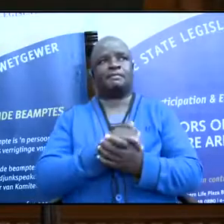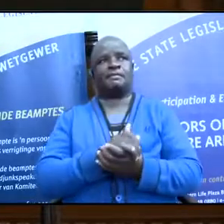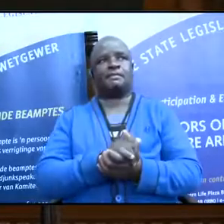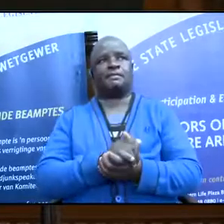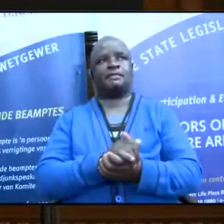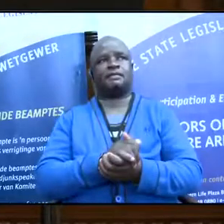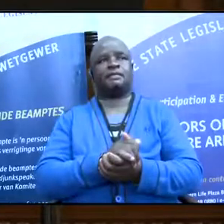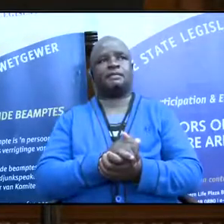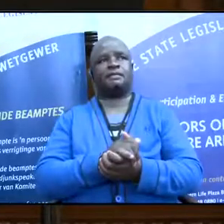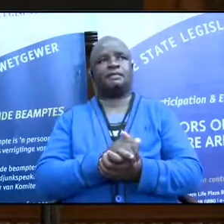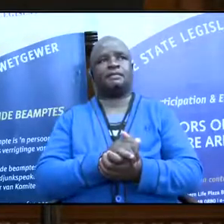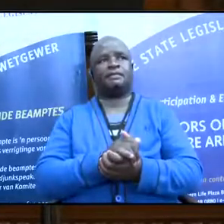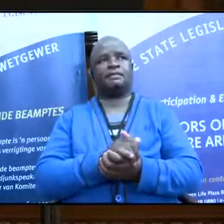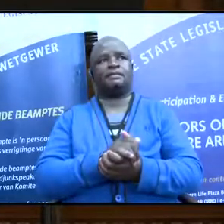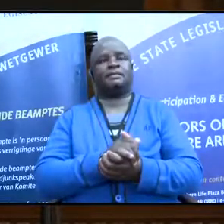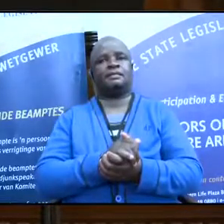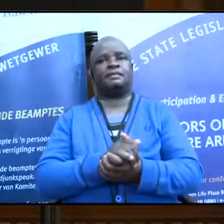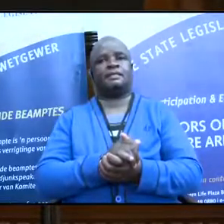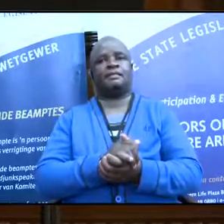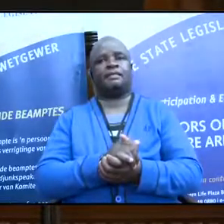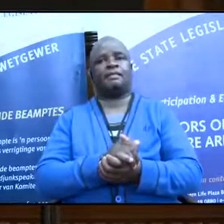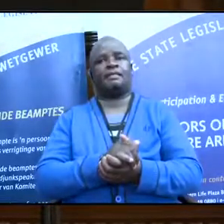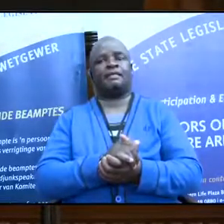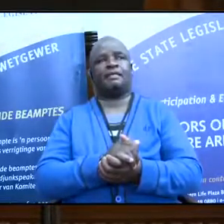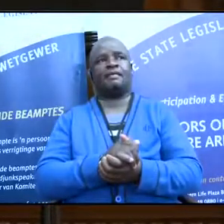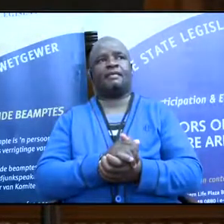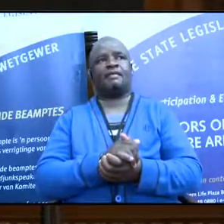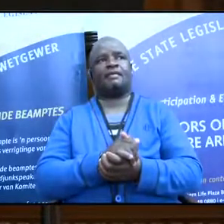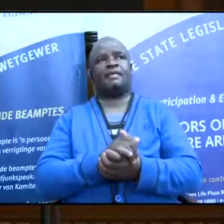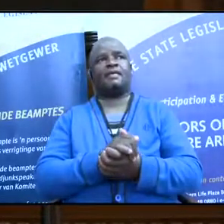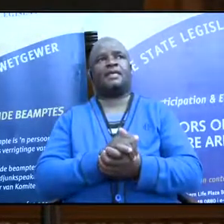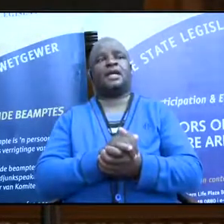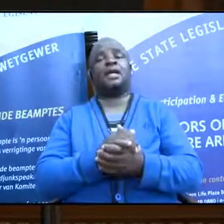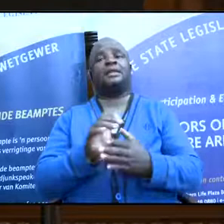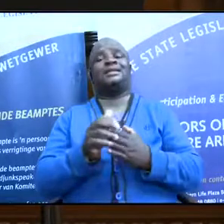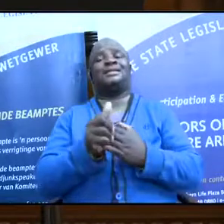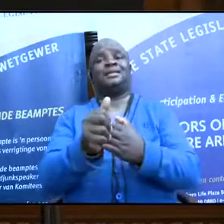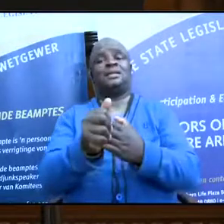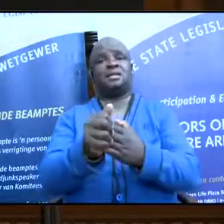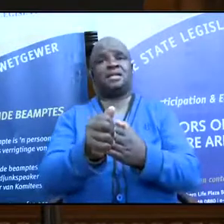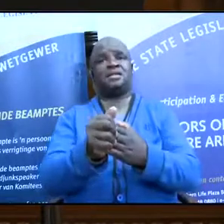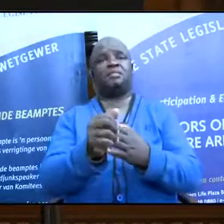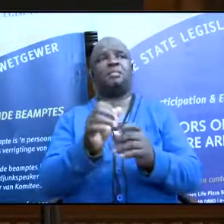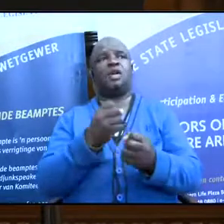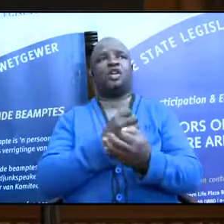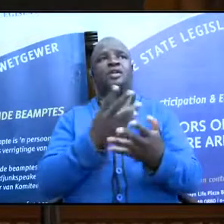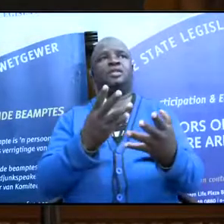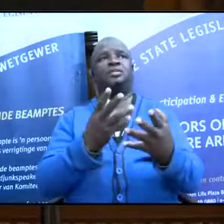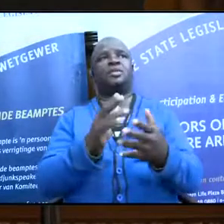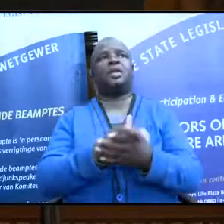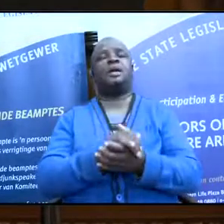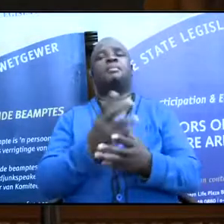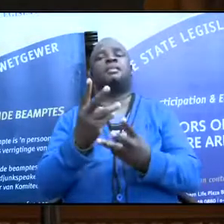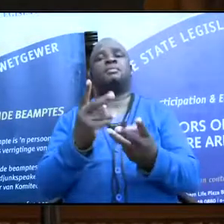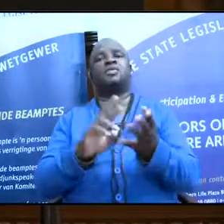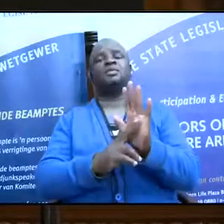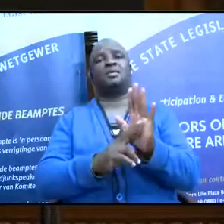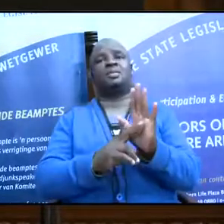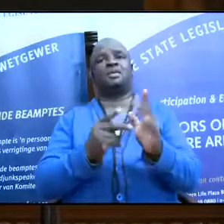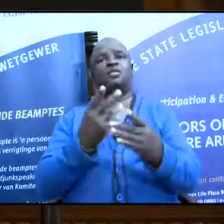the leadership of the frederick federation at large two federations the shop stewards amongst